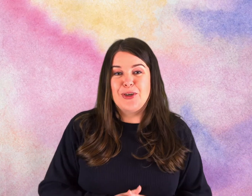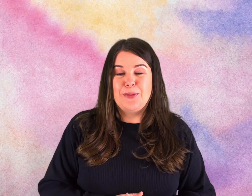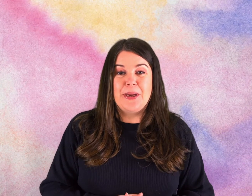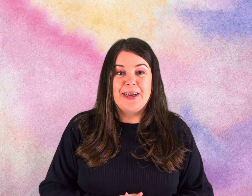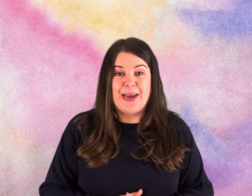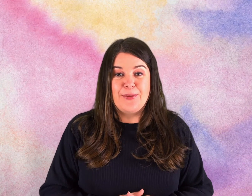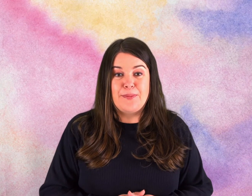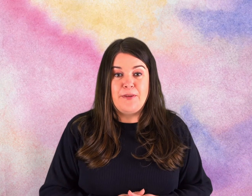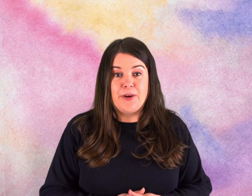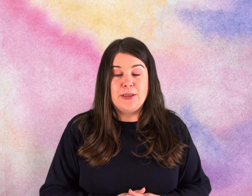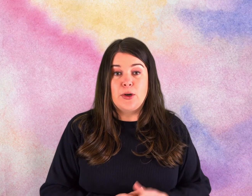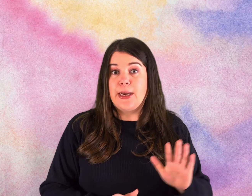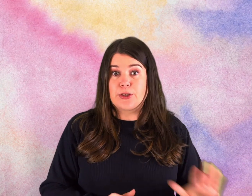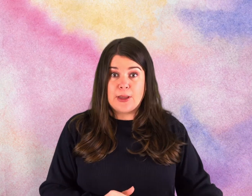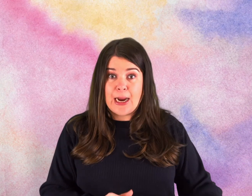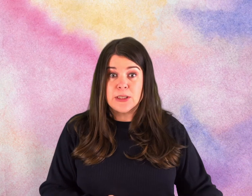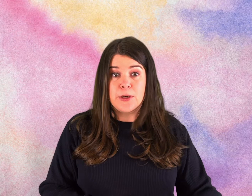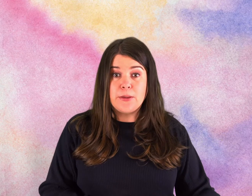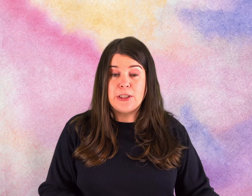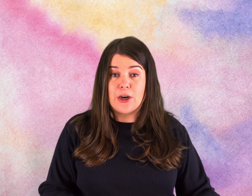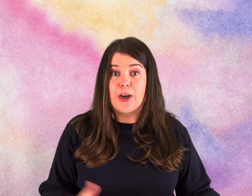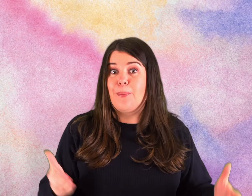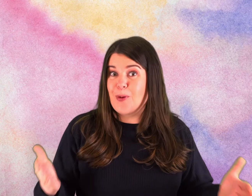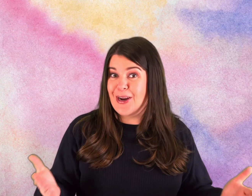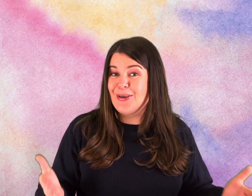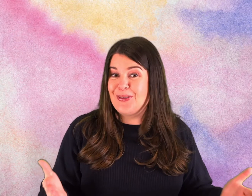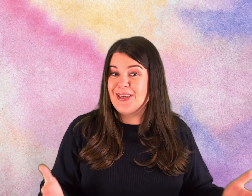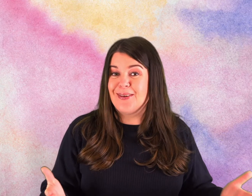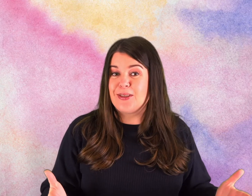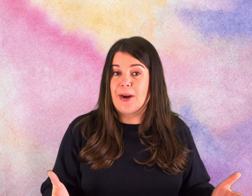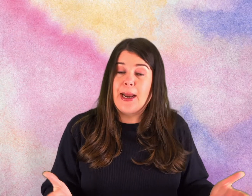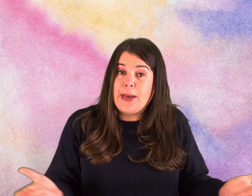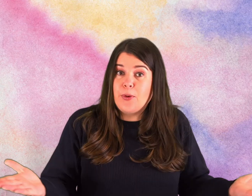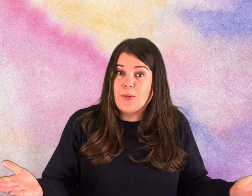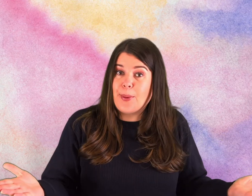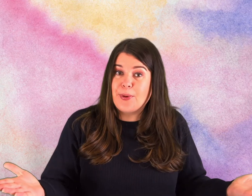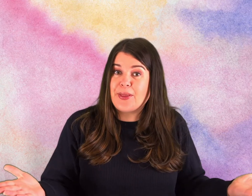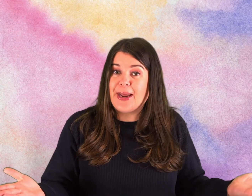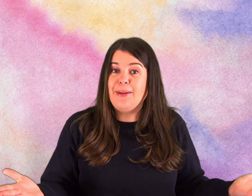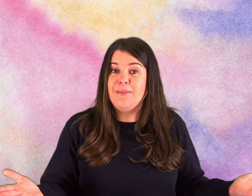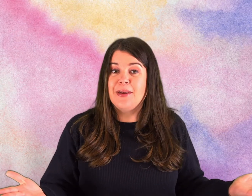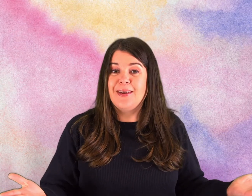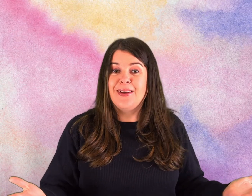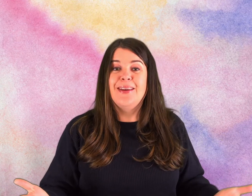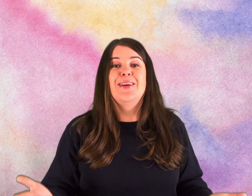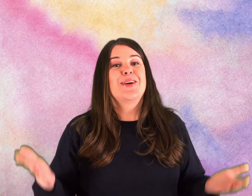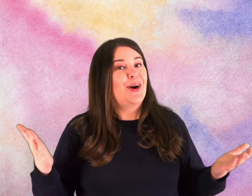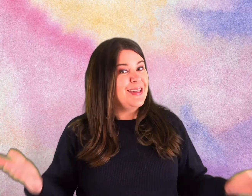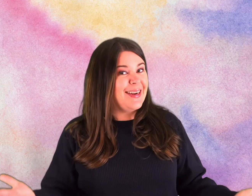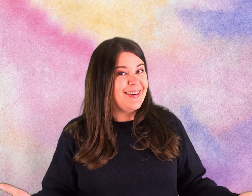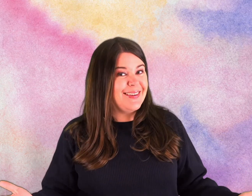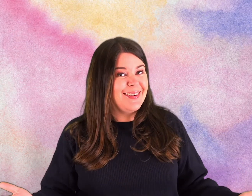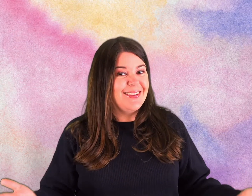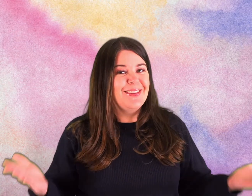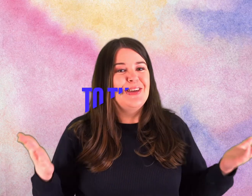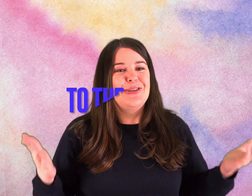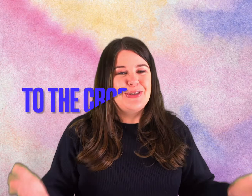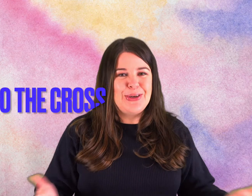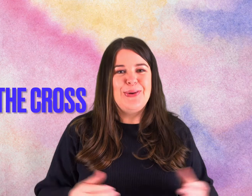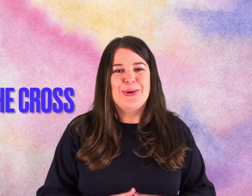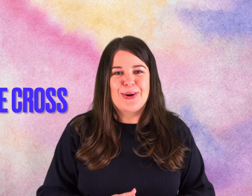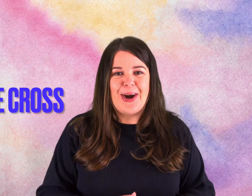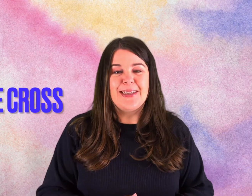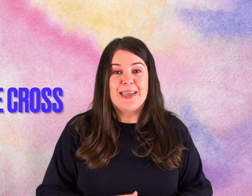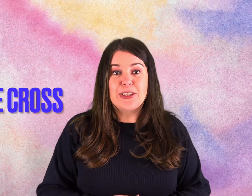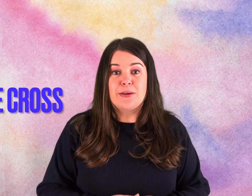Thanks for worshiping again with me, friends. Okay, so last week we started a brand new series, right? Anyone remember the name? Call it out,